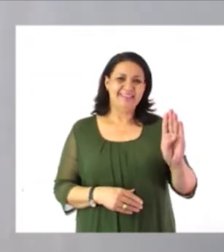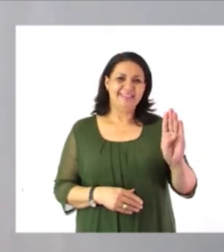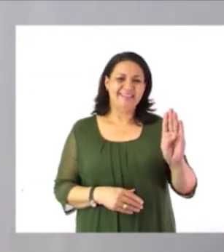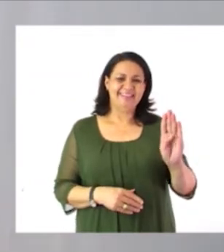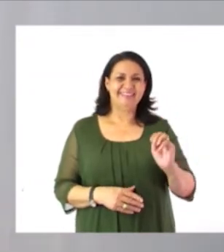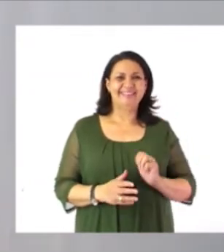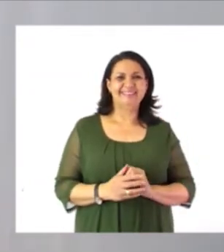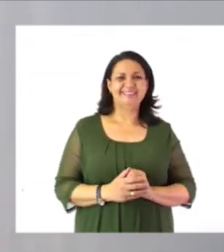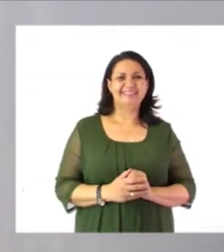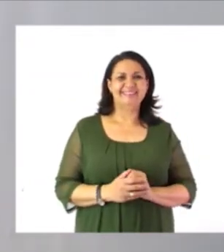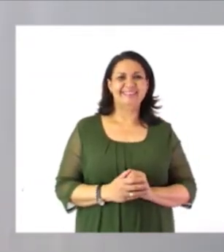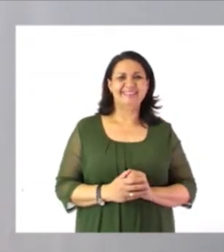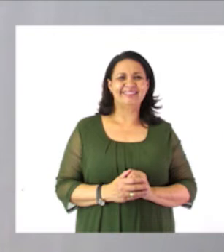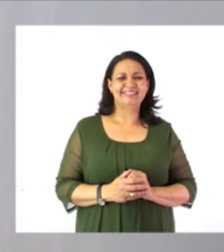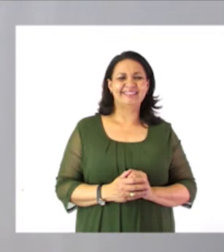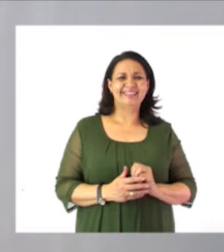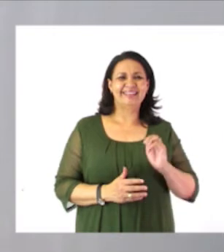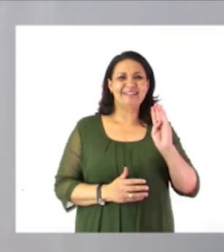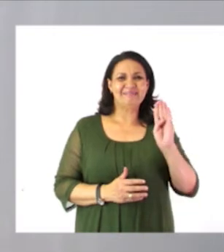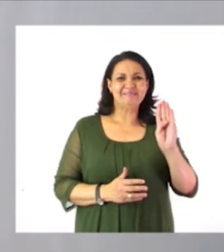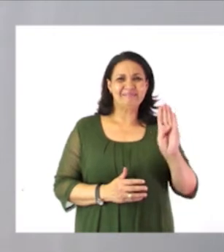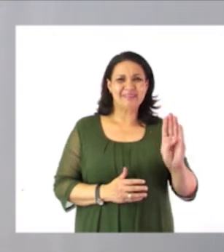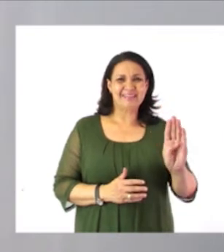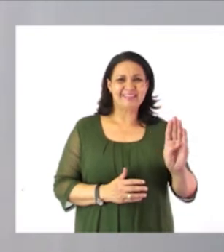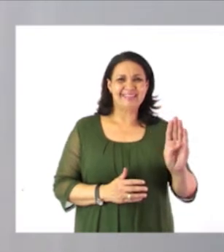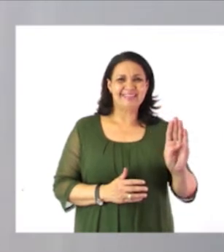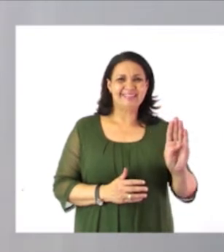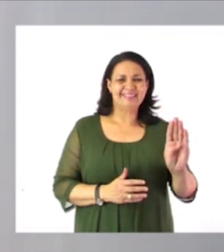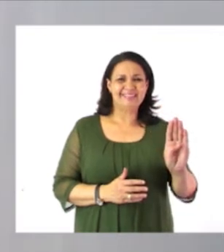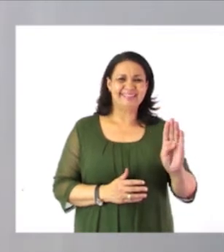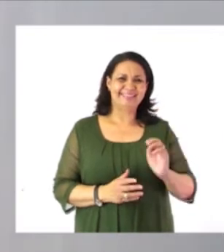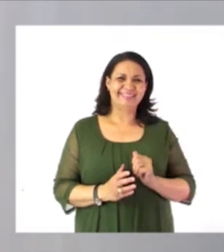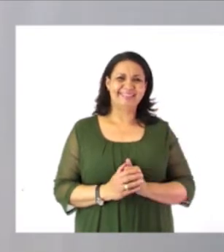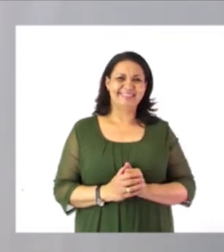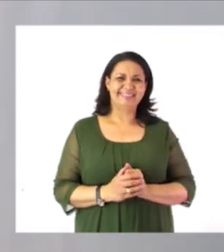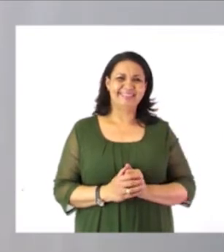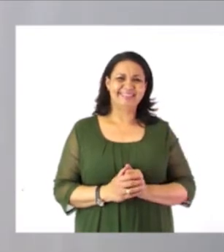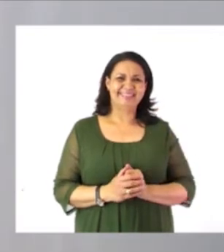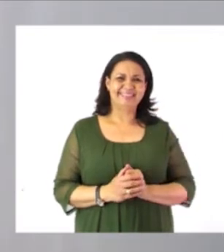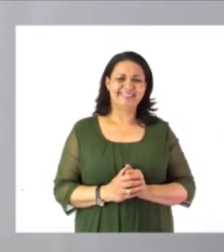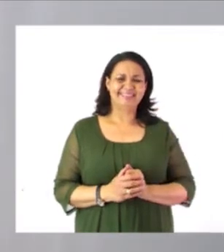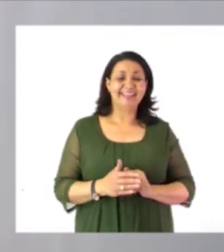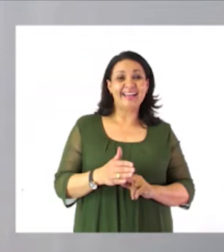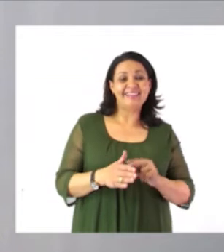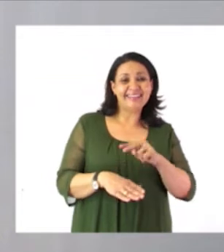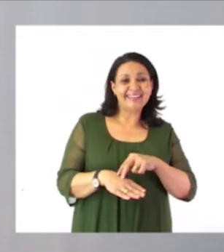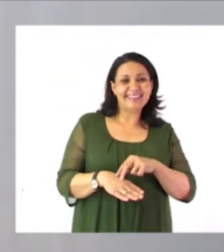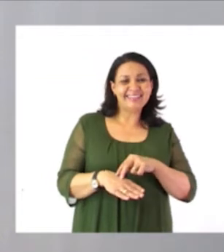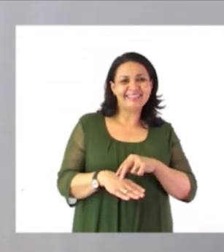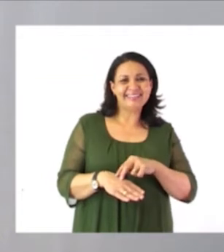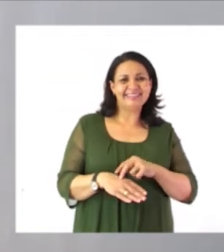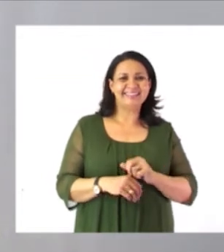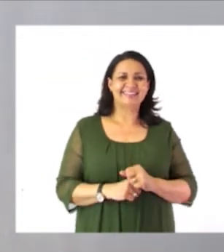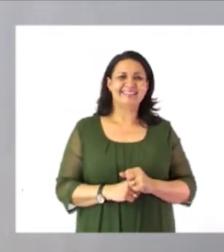B. And it sounds like this. B. Are you ready for it? I want